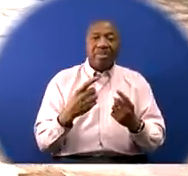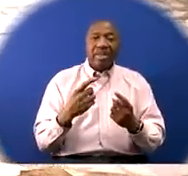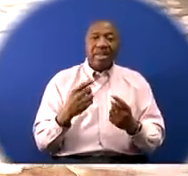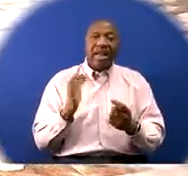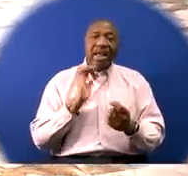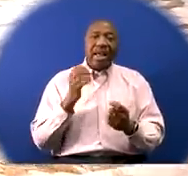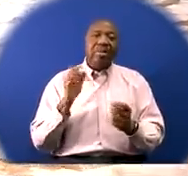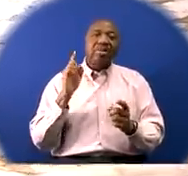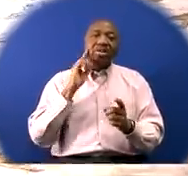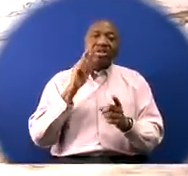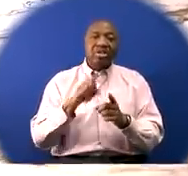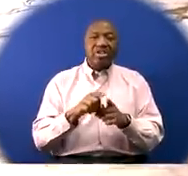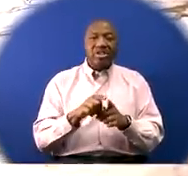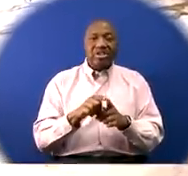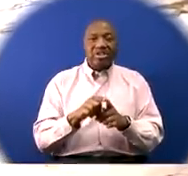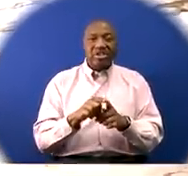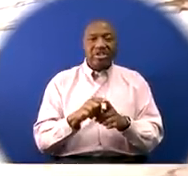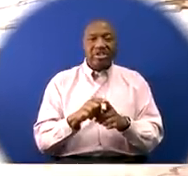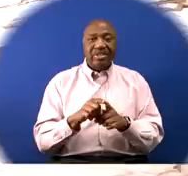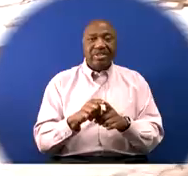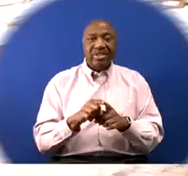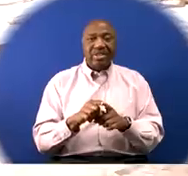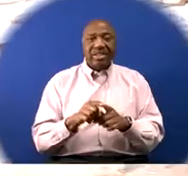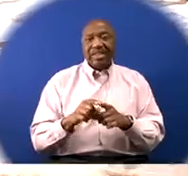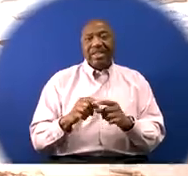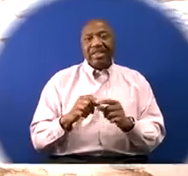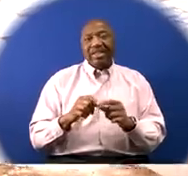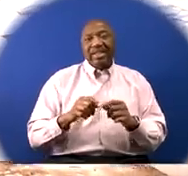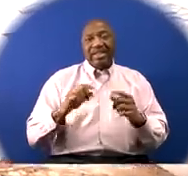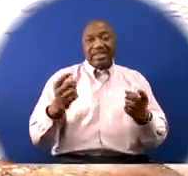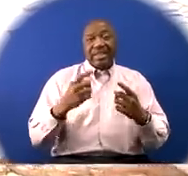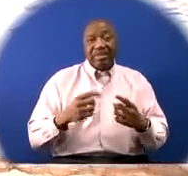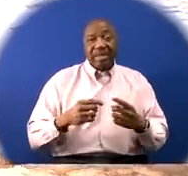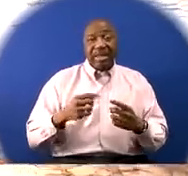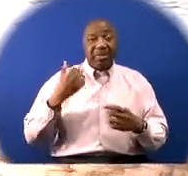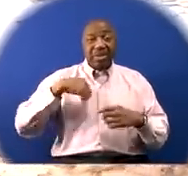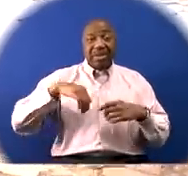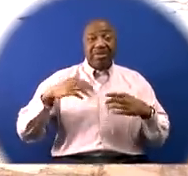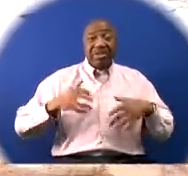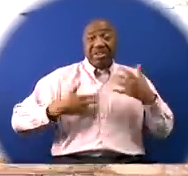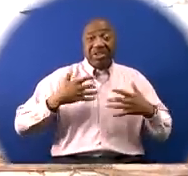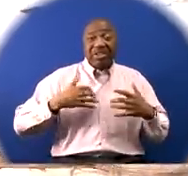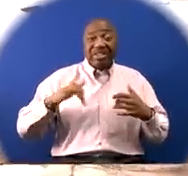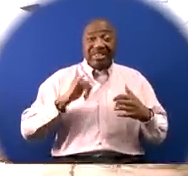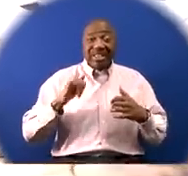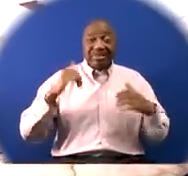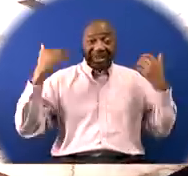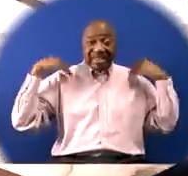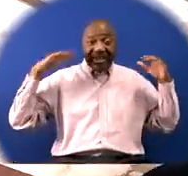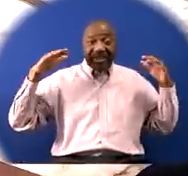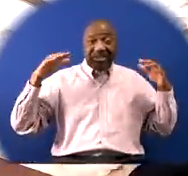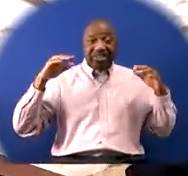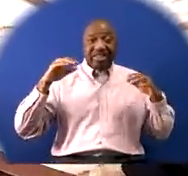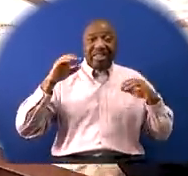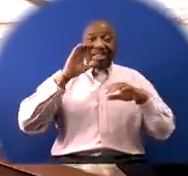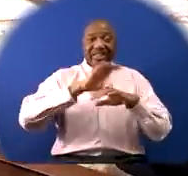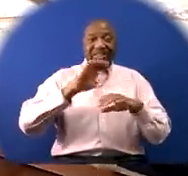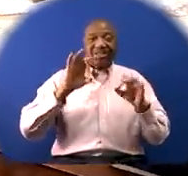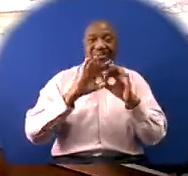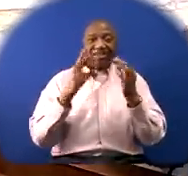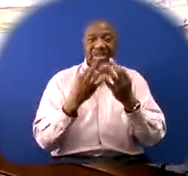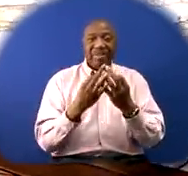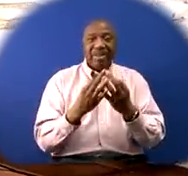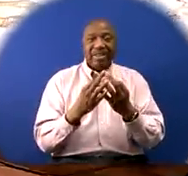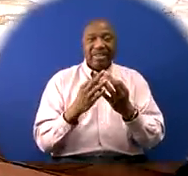come, and we rejoice with the angels on this Friday afternoon that the body of Christ, the church of the Lord, just